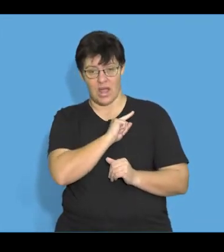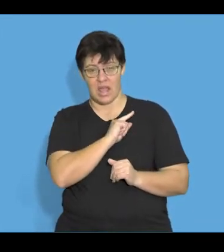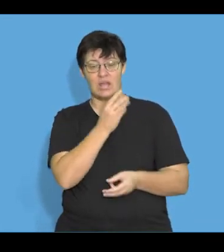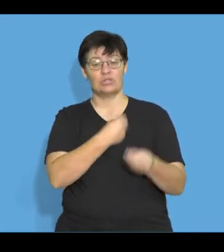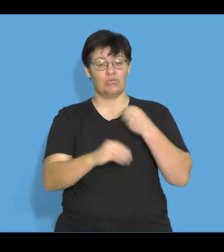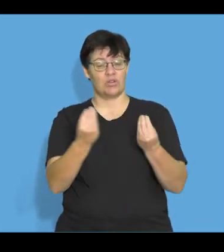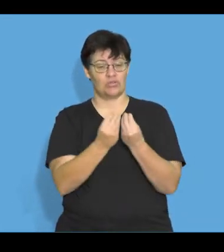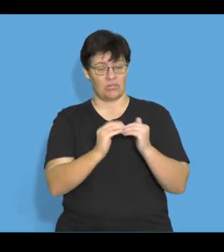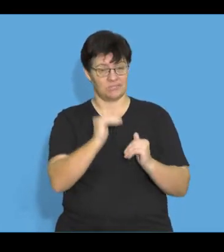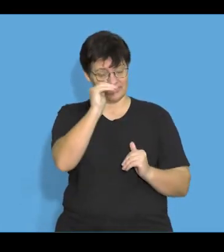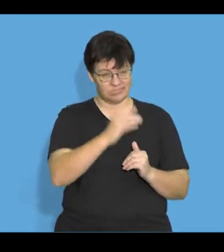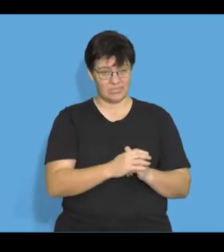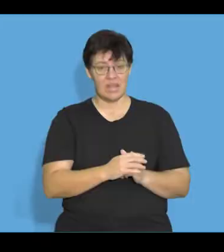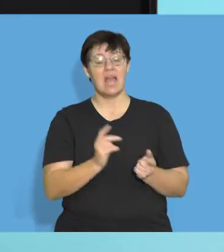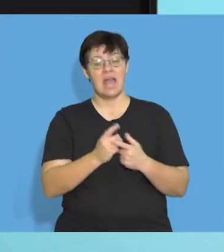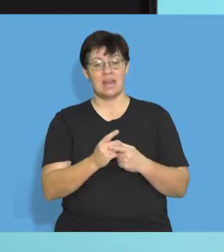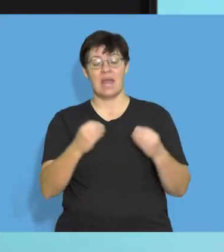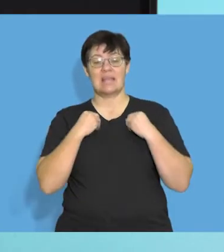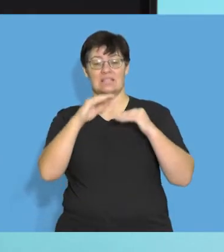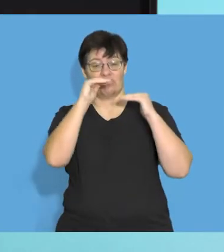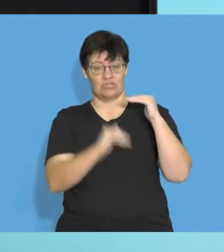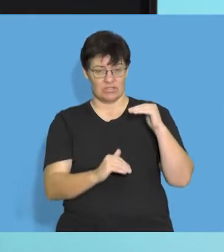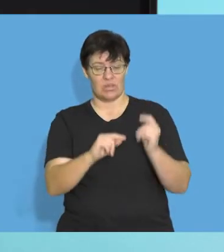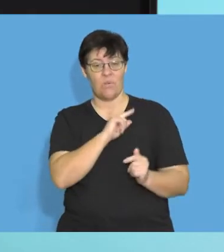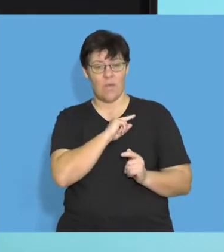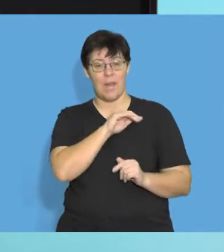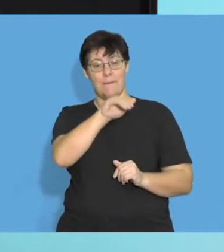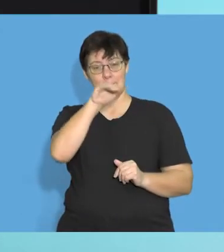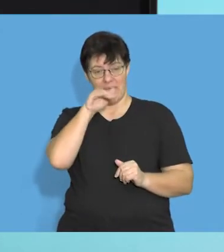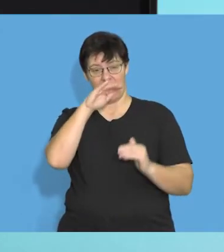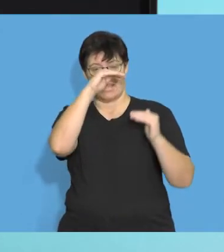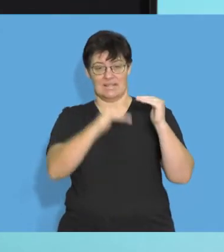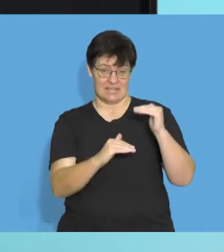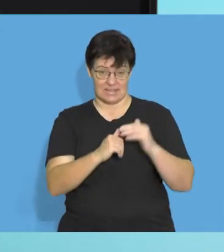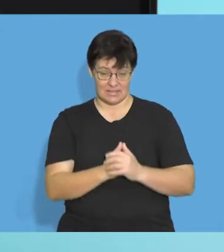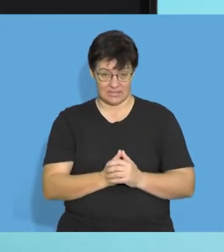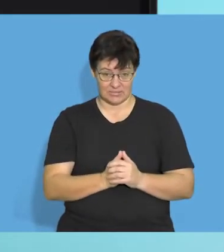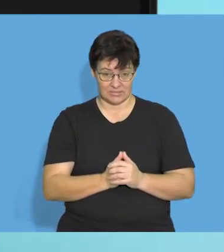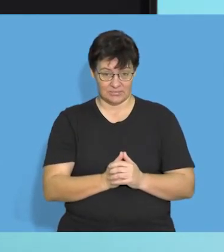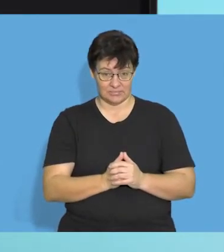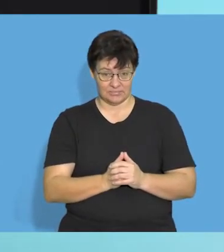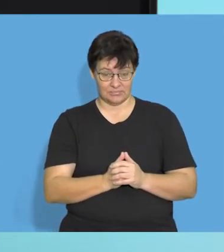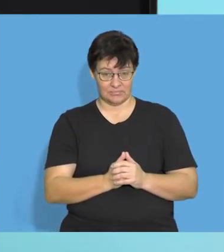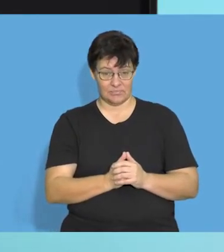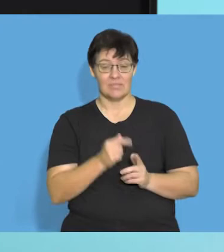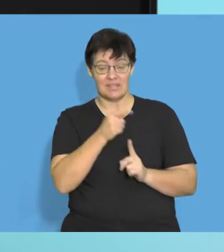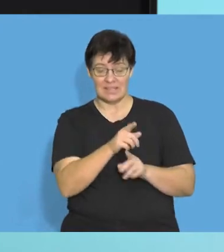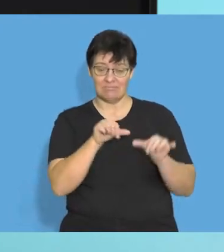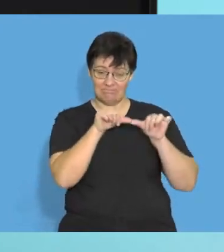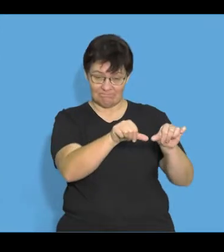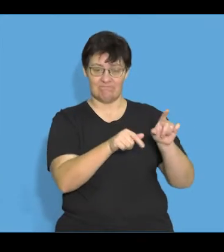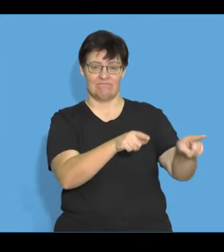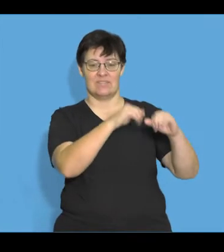increasing and my asset is decreasing because bank is decreasing. Okay, so that's the perpetual inventory